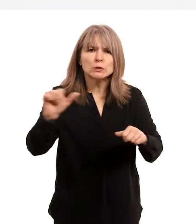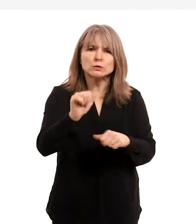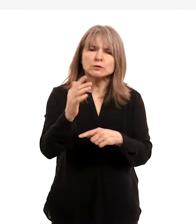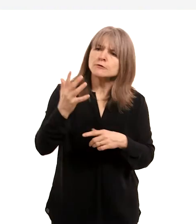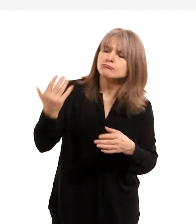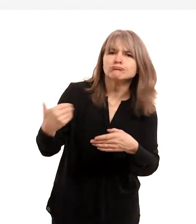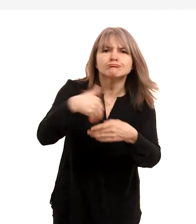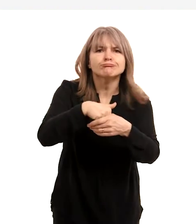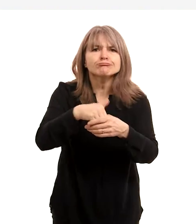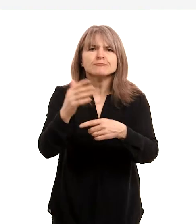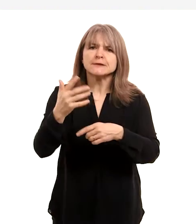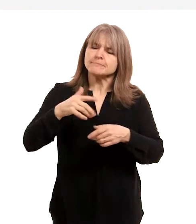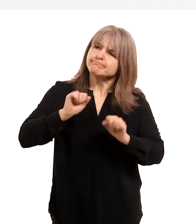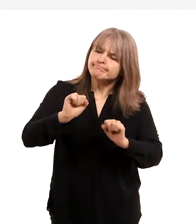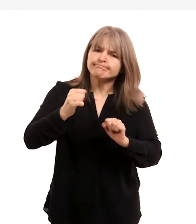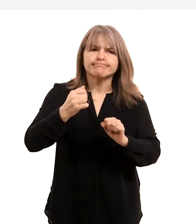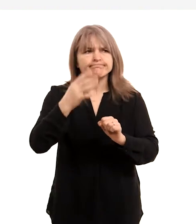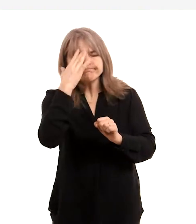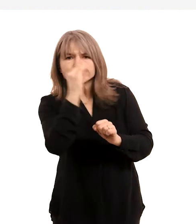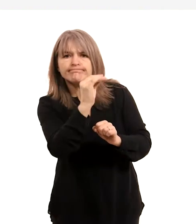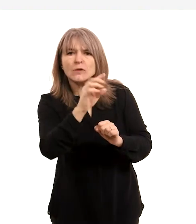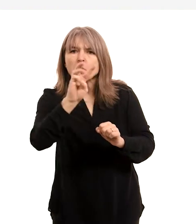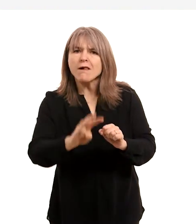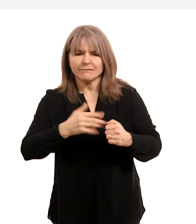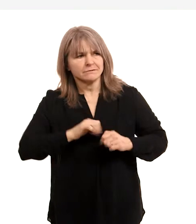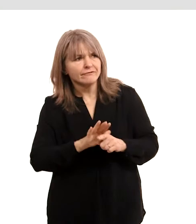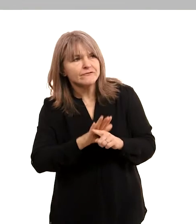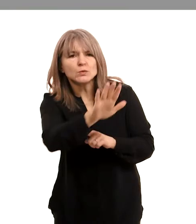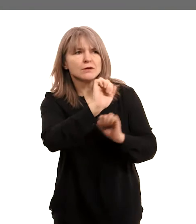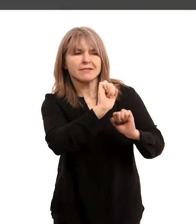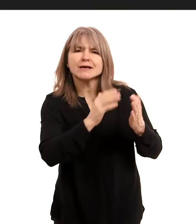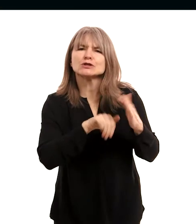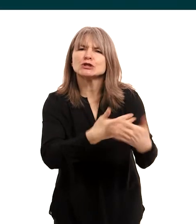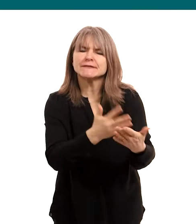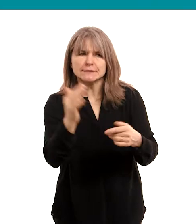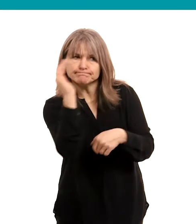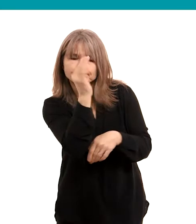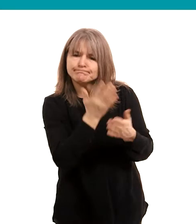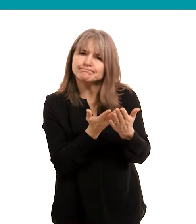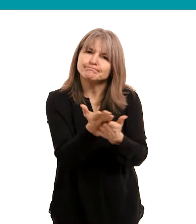impact on the future of Wales and their services.